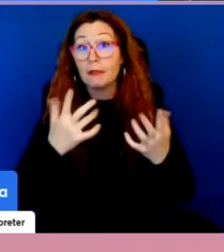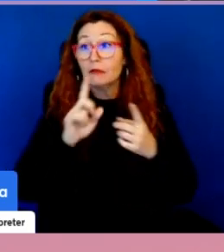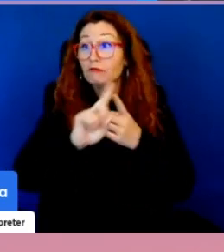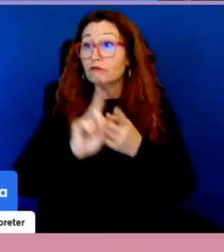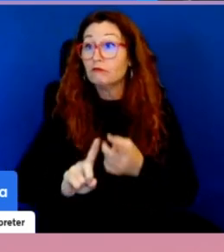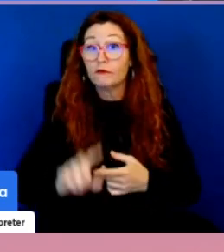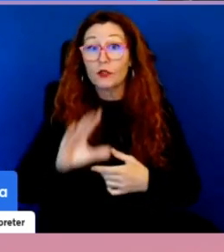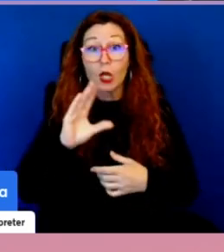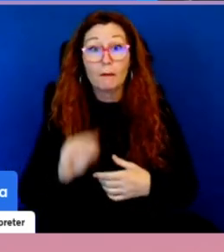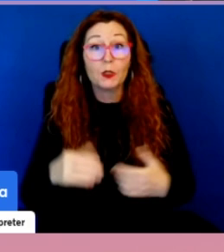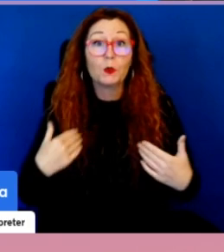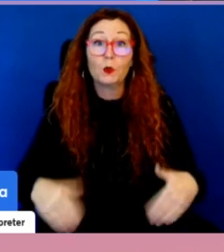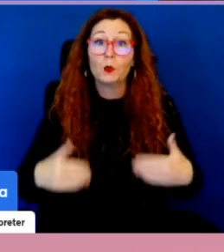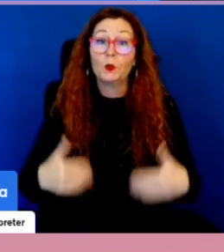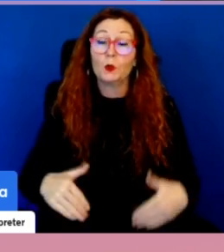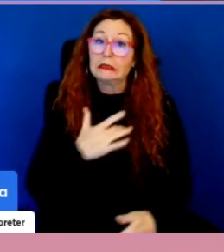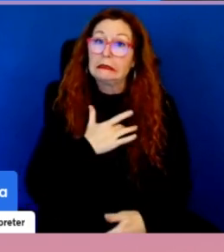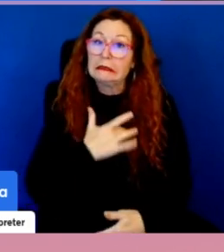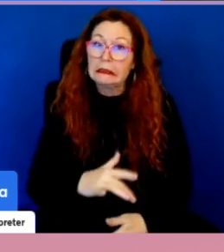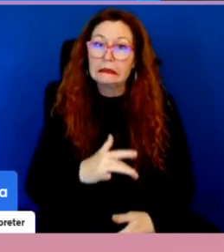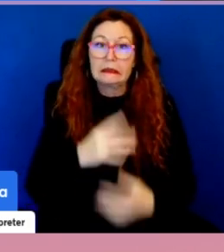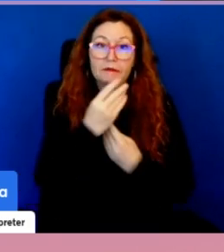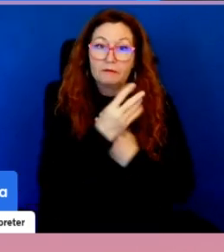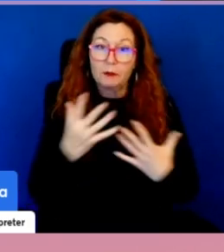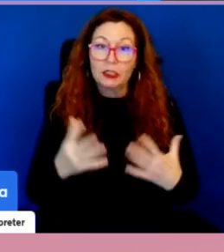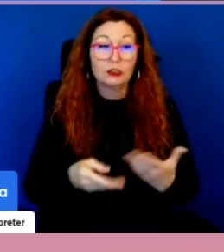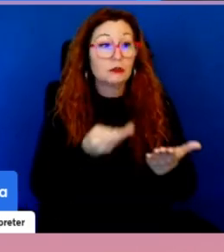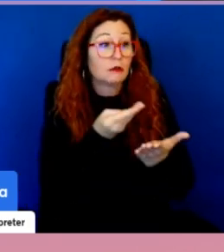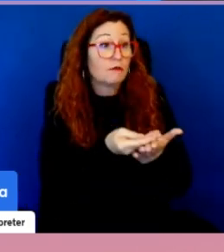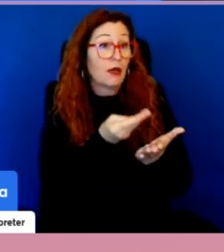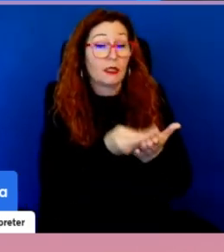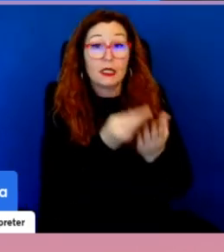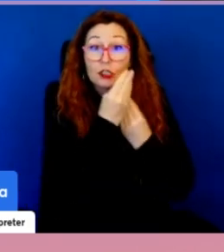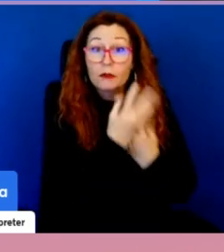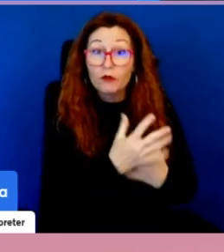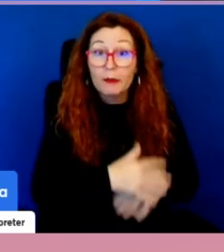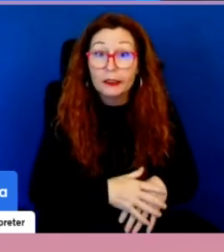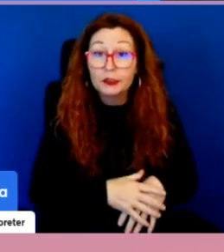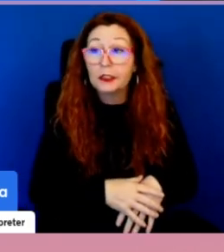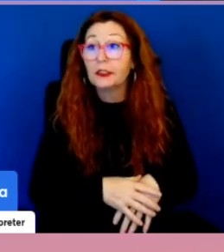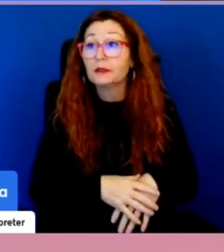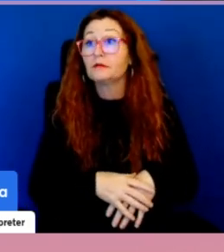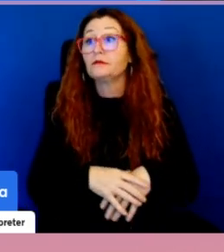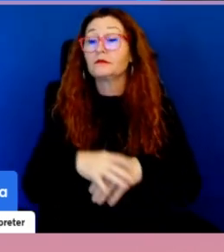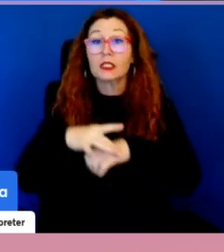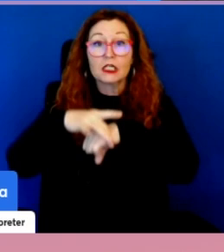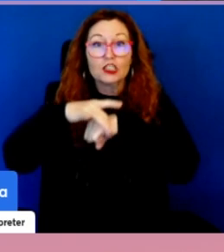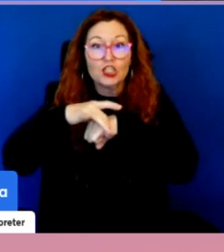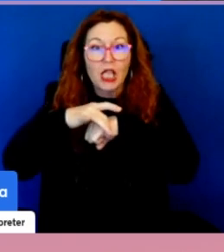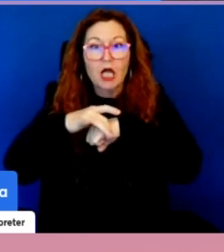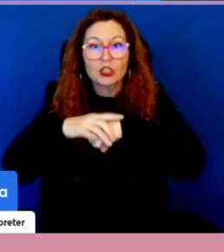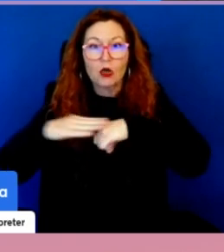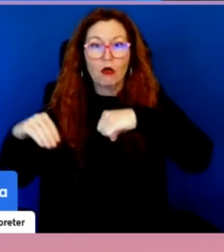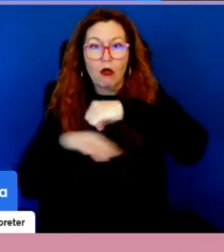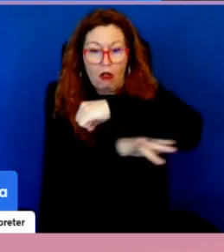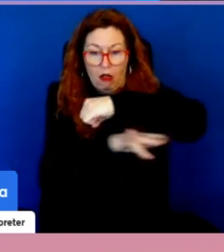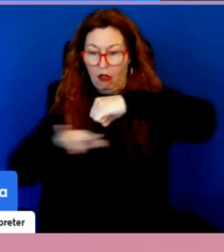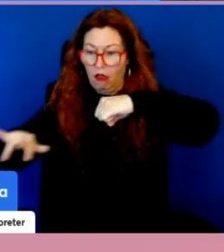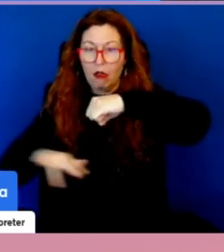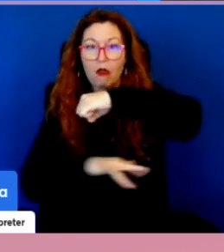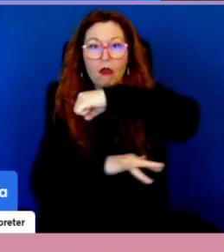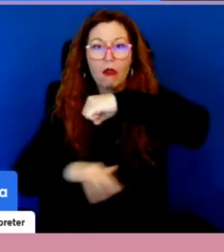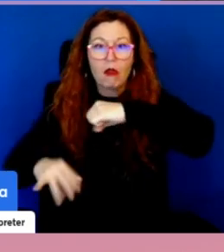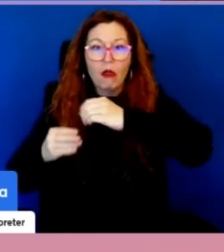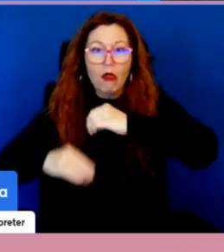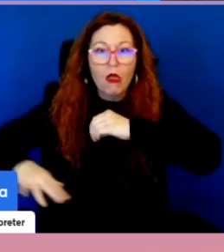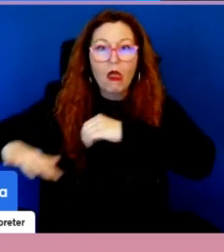lot of sensitive data. You've got financial information. A mining company might have geological data for tests that they've